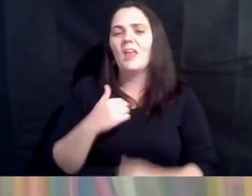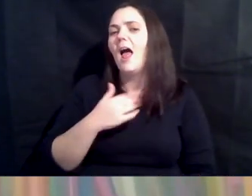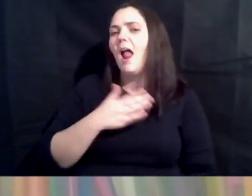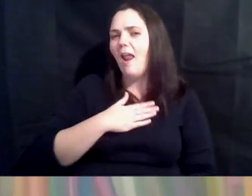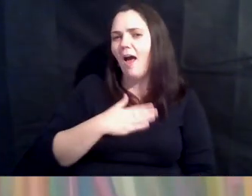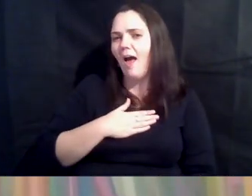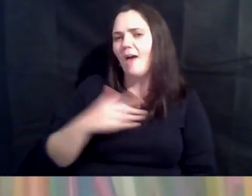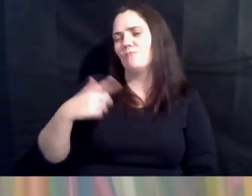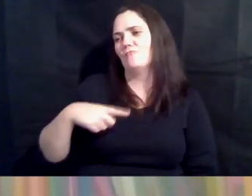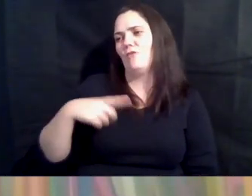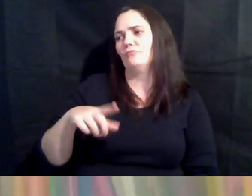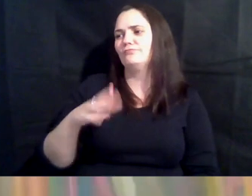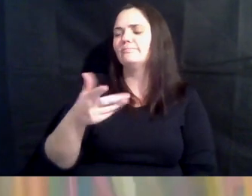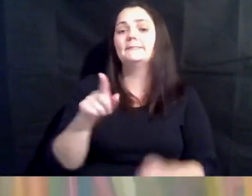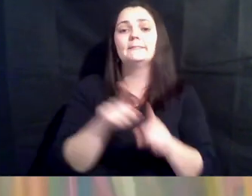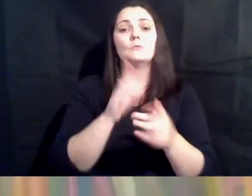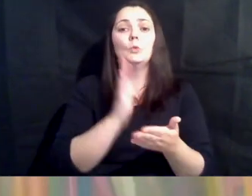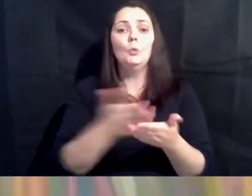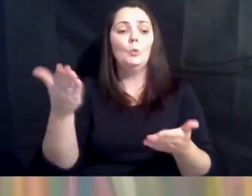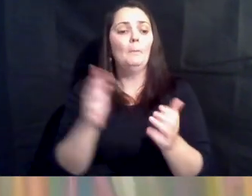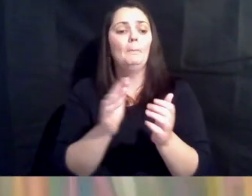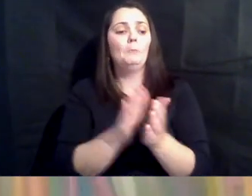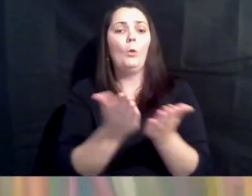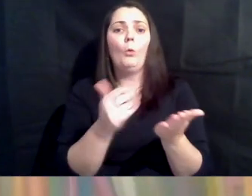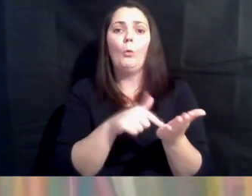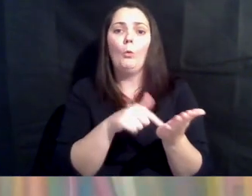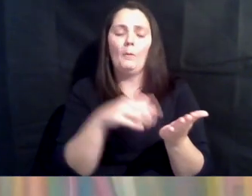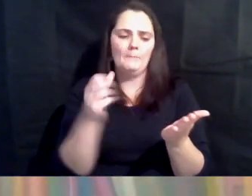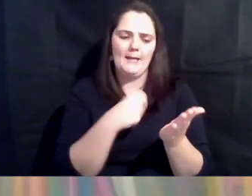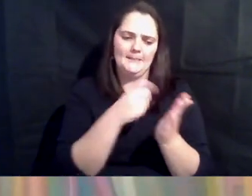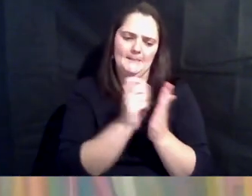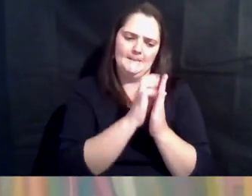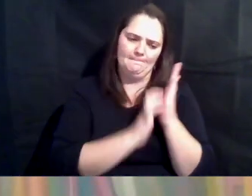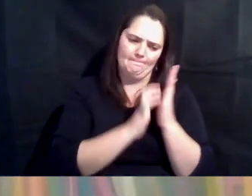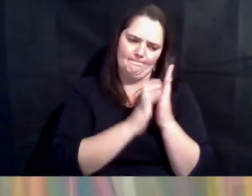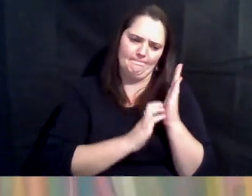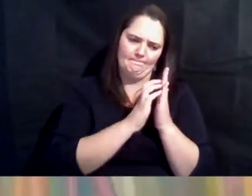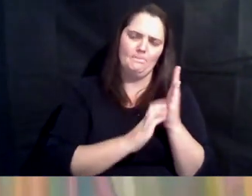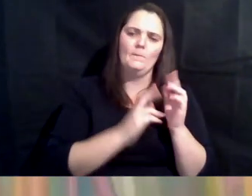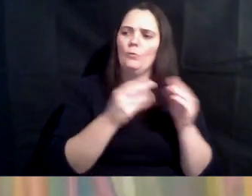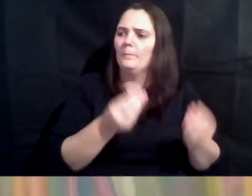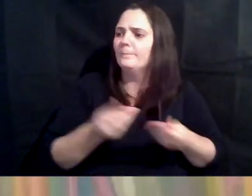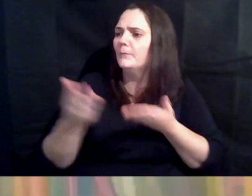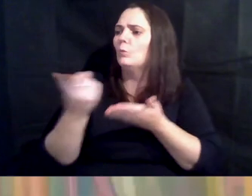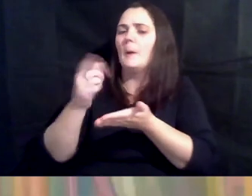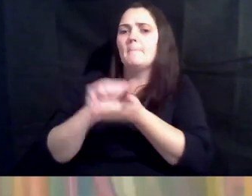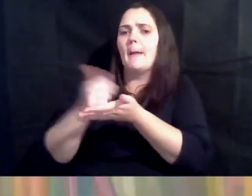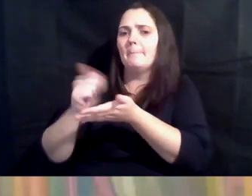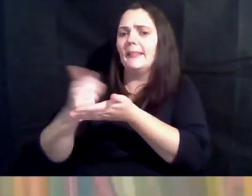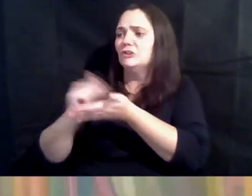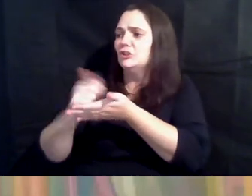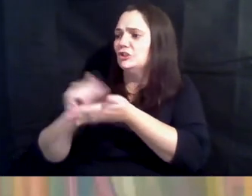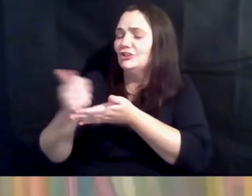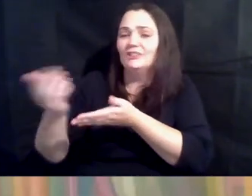book, your life memoir to a publisher in order to get published. You can, you know, make a little booklet about your day and